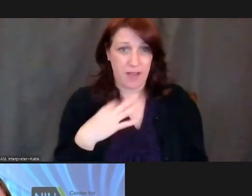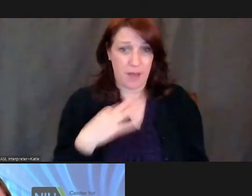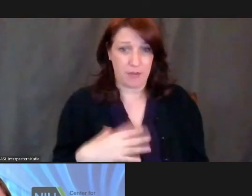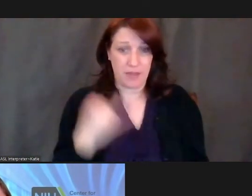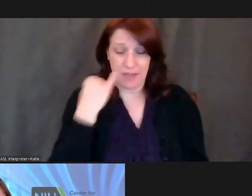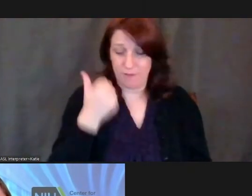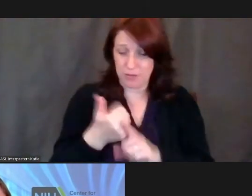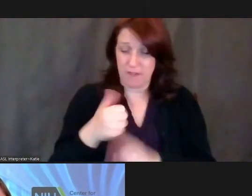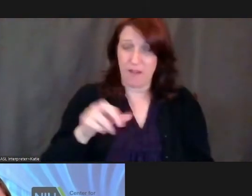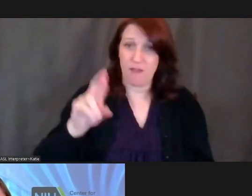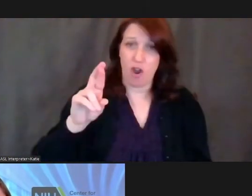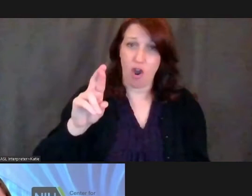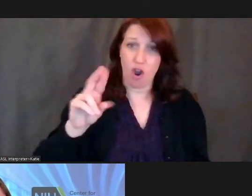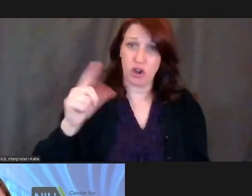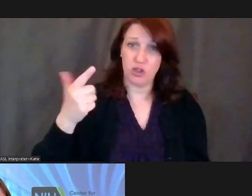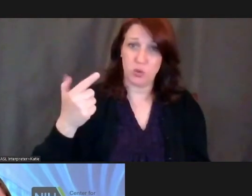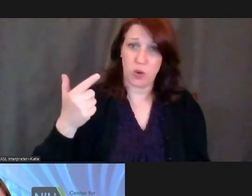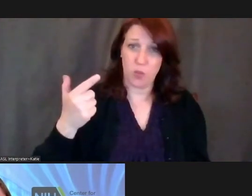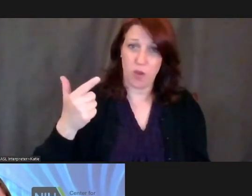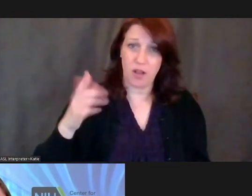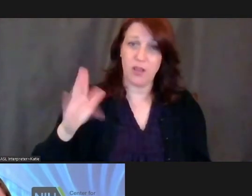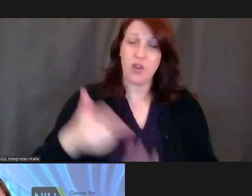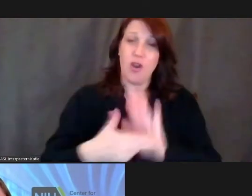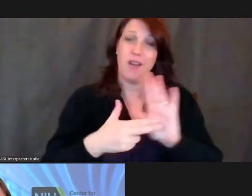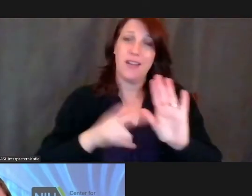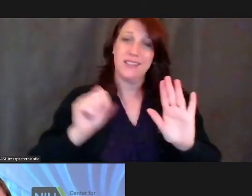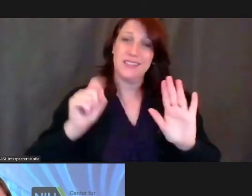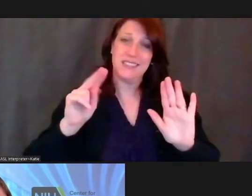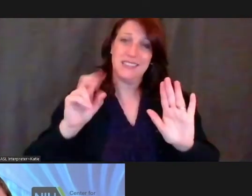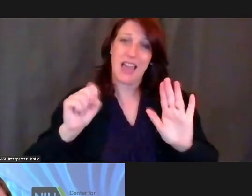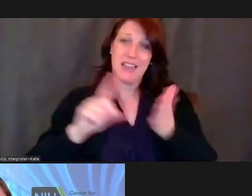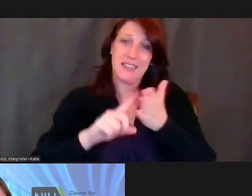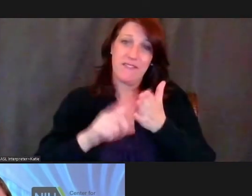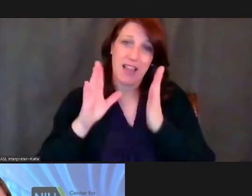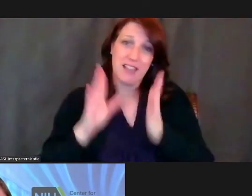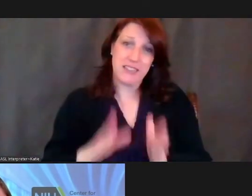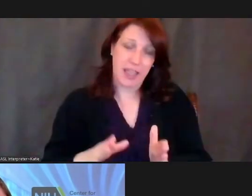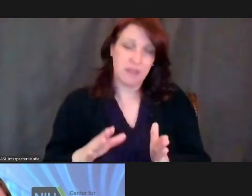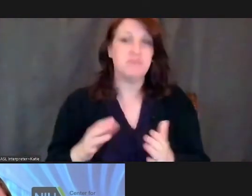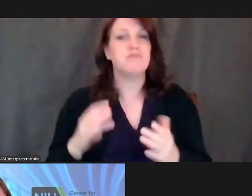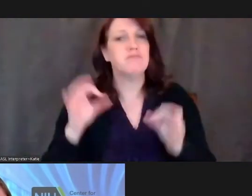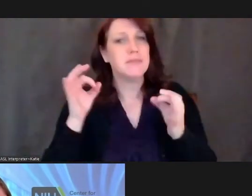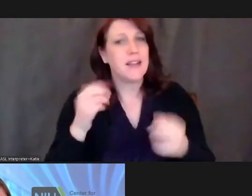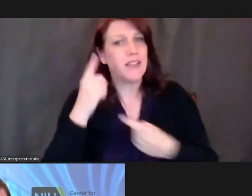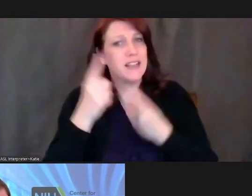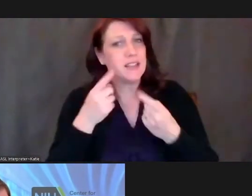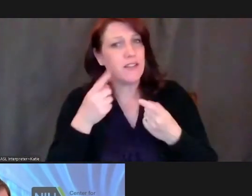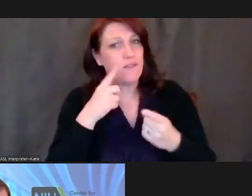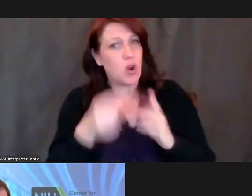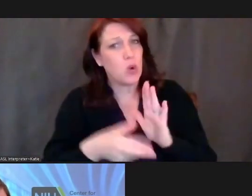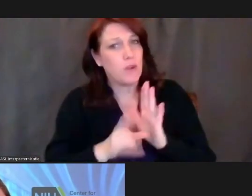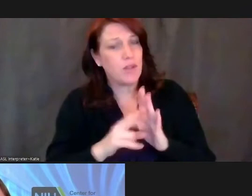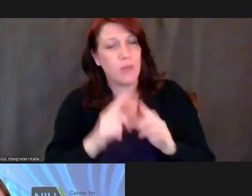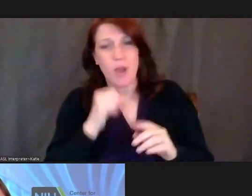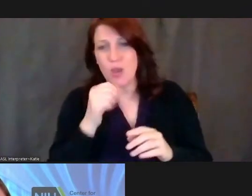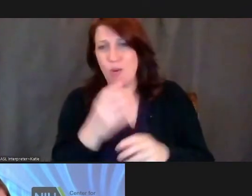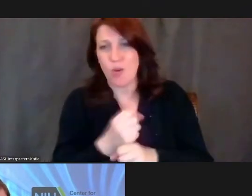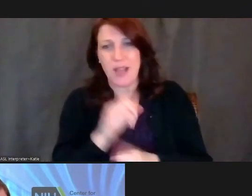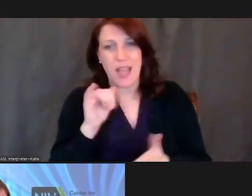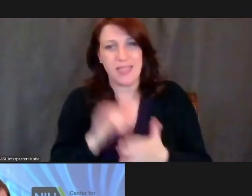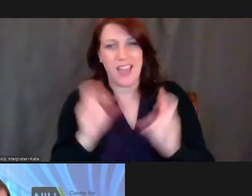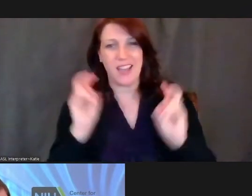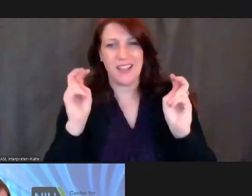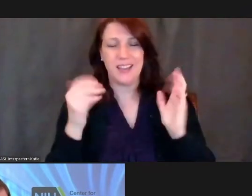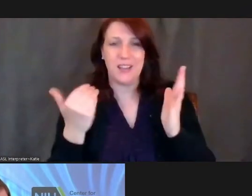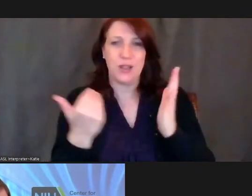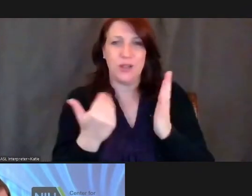R21, your status as an investigator is definitely considered during review, but you will not get that new